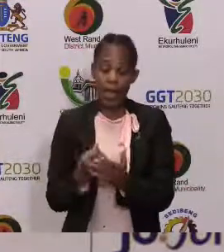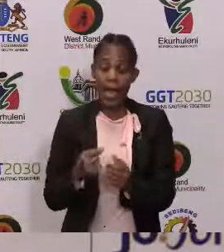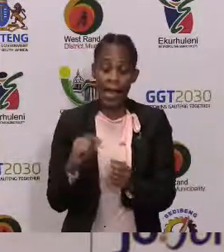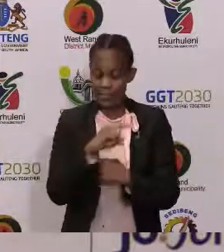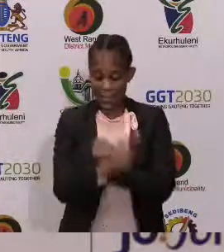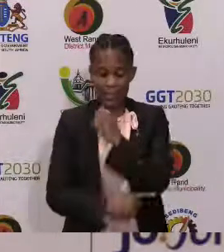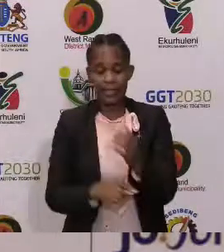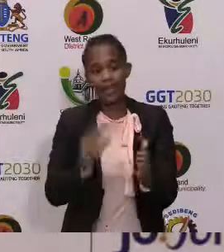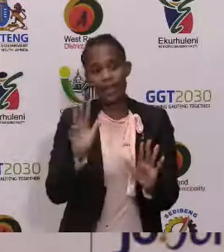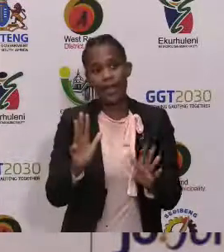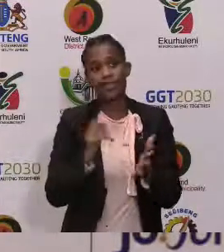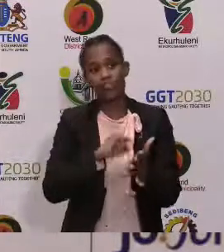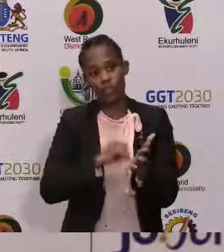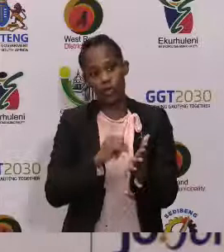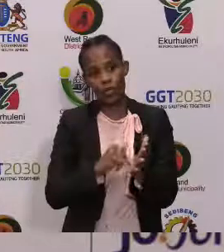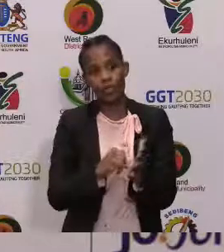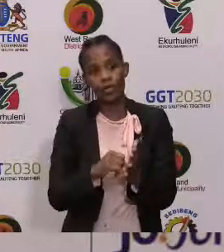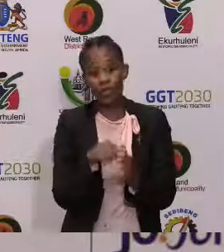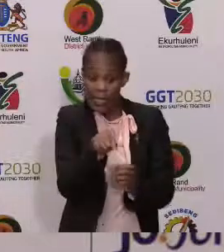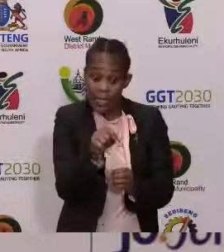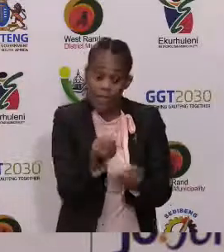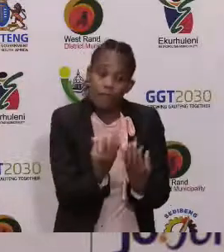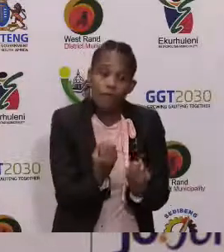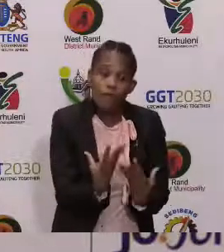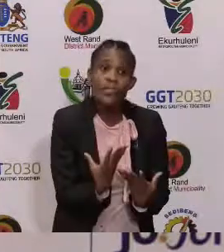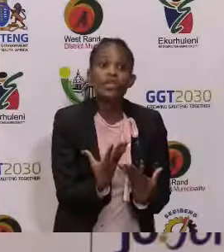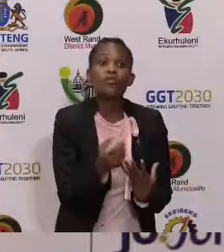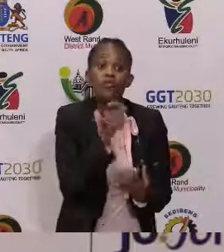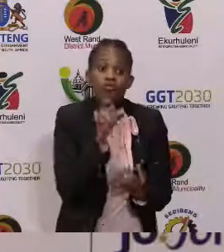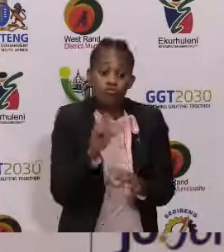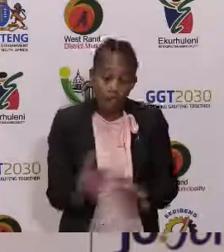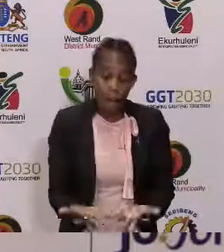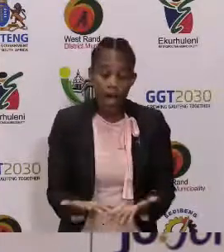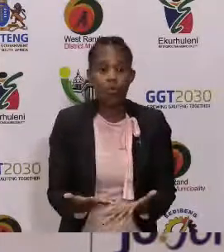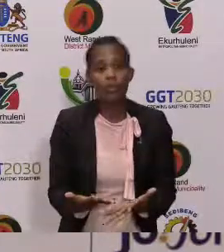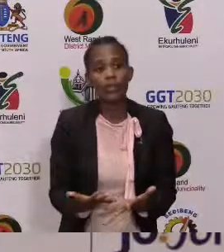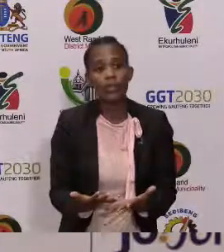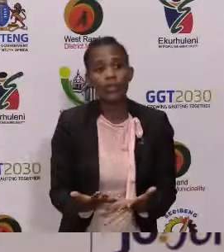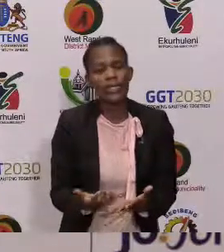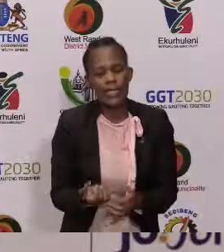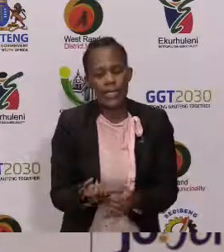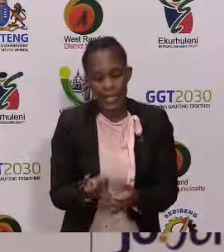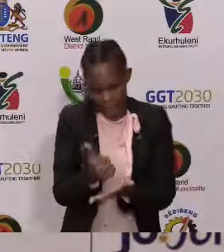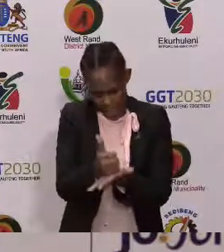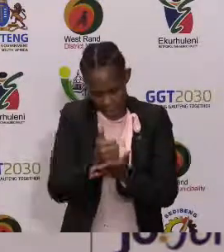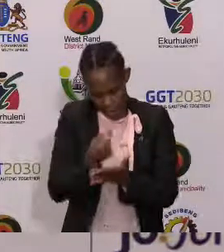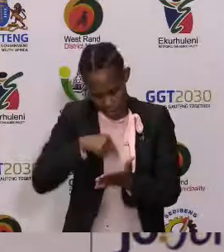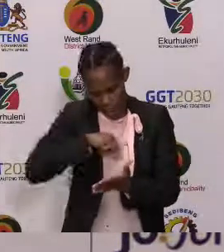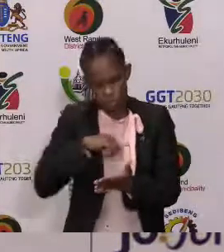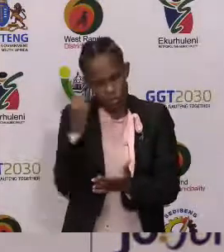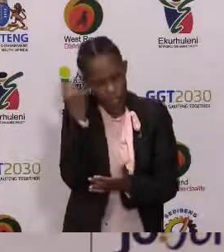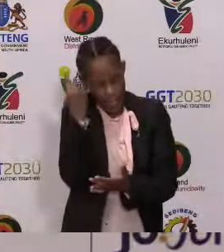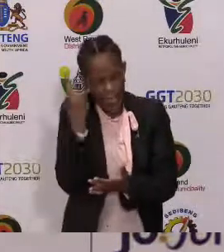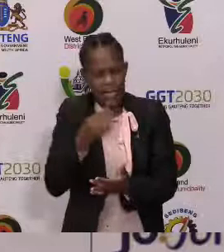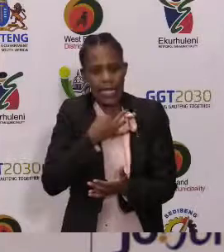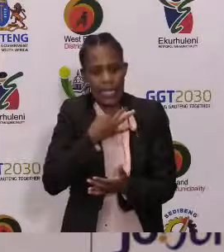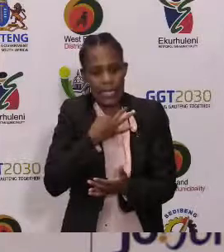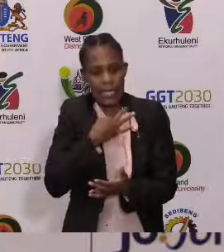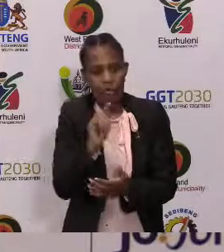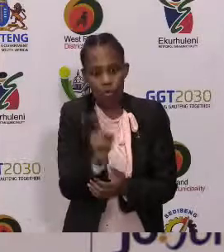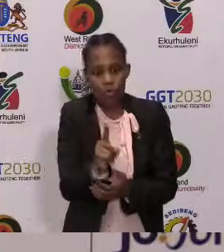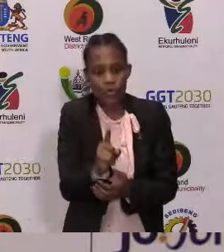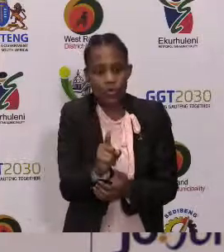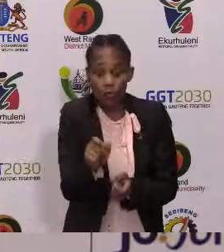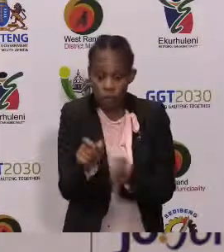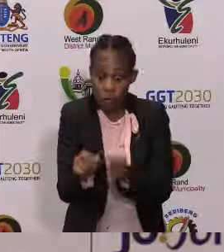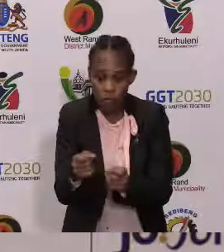higher. Now, what this information is also very useful for is that it helps us to understand what is the risk of, what percentage of people that are